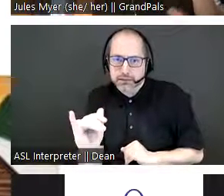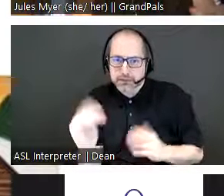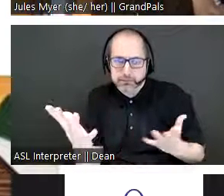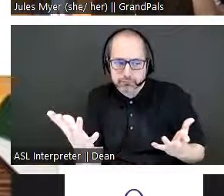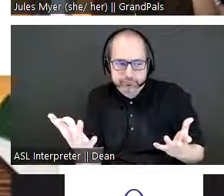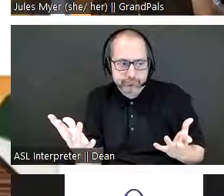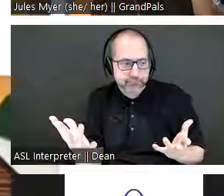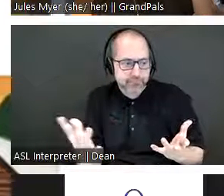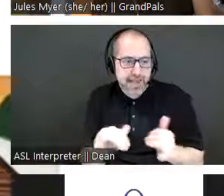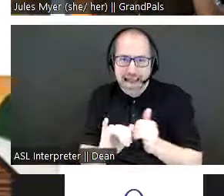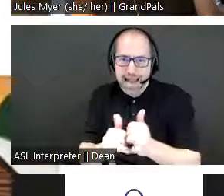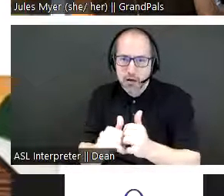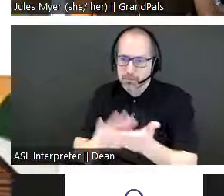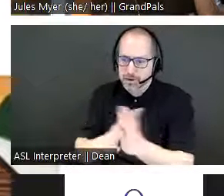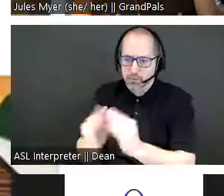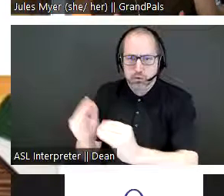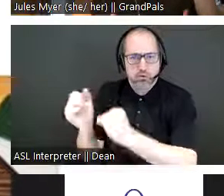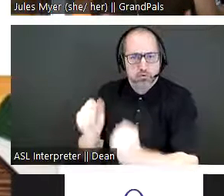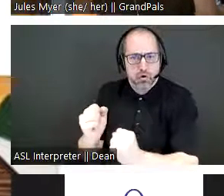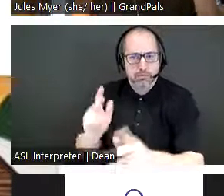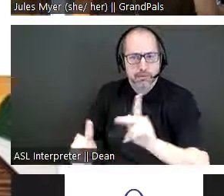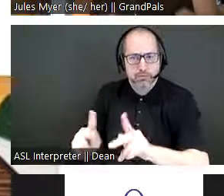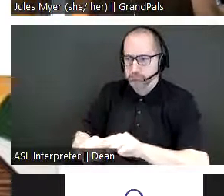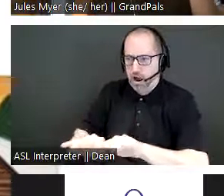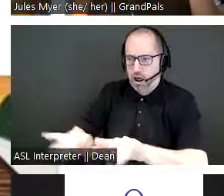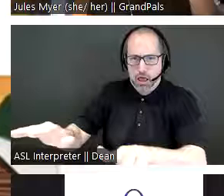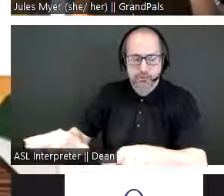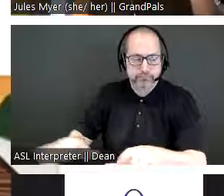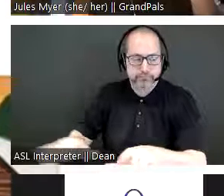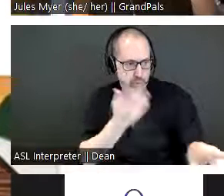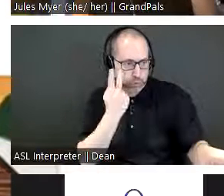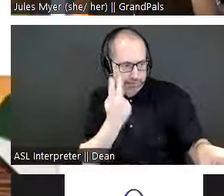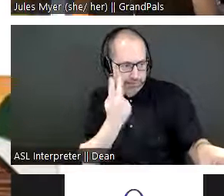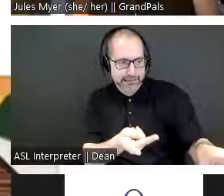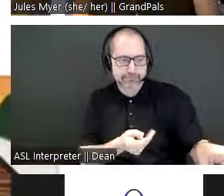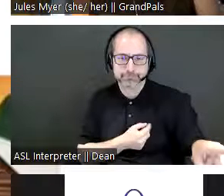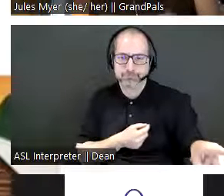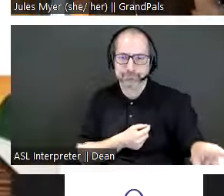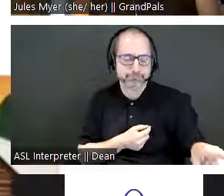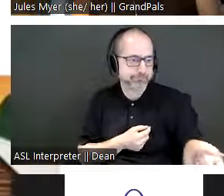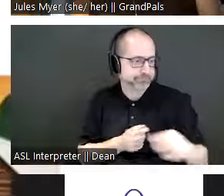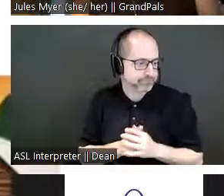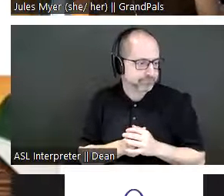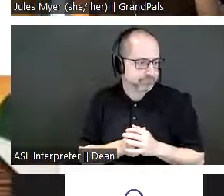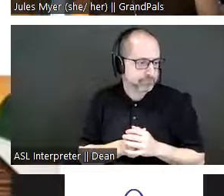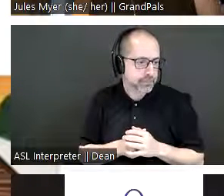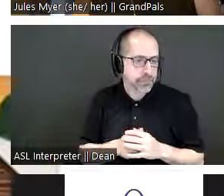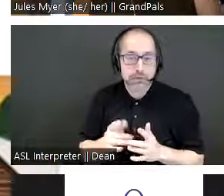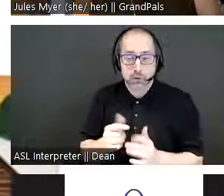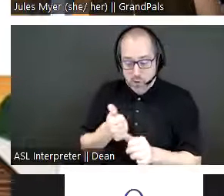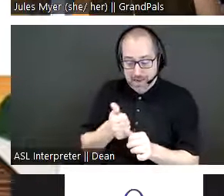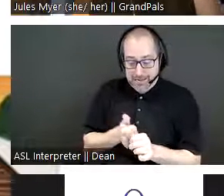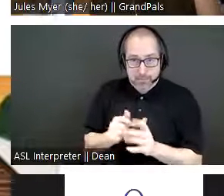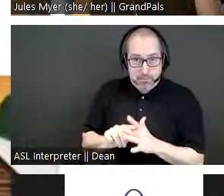a little story about how this actually plays out in a community. So at the beginning of every